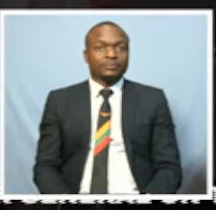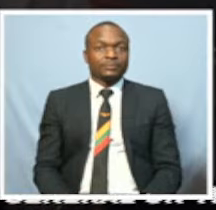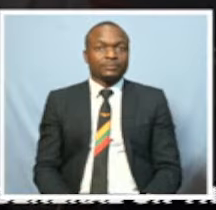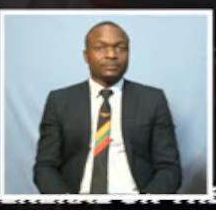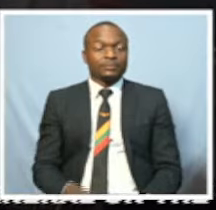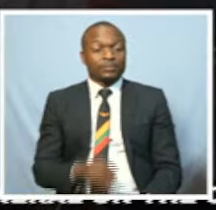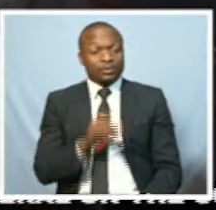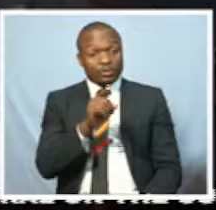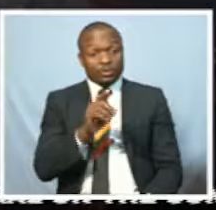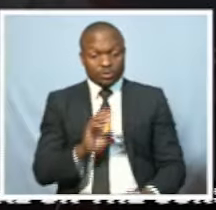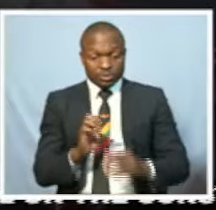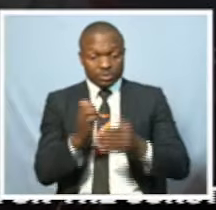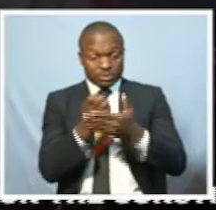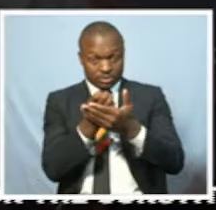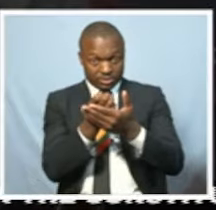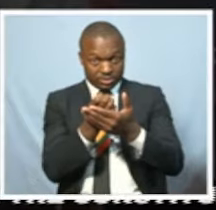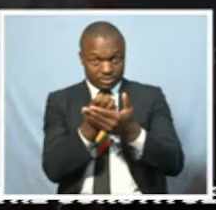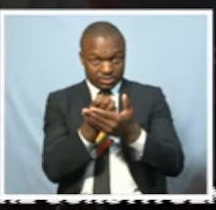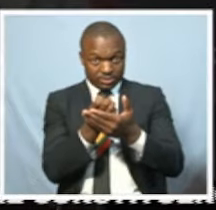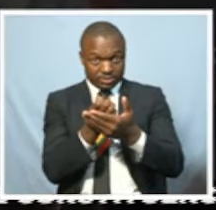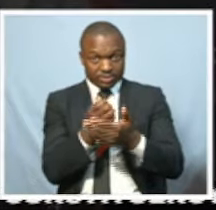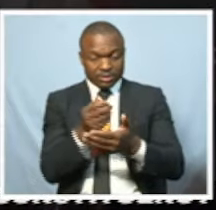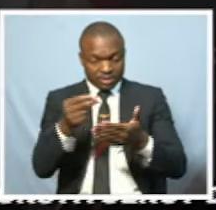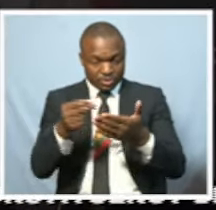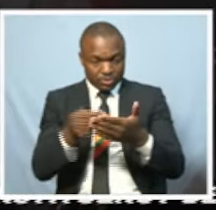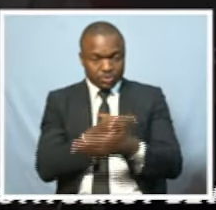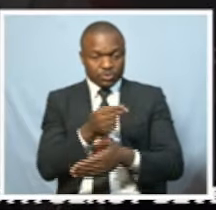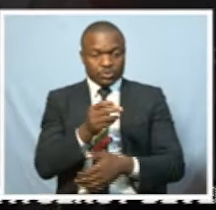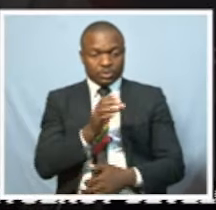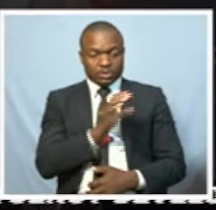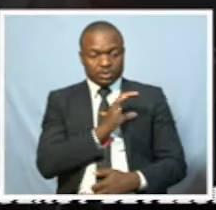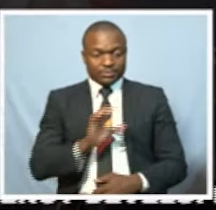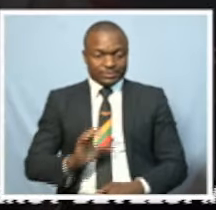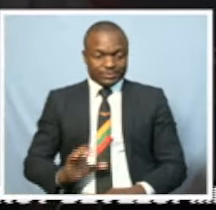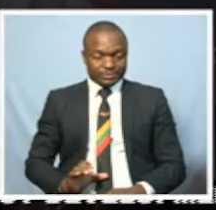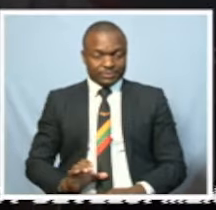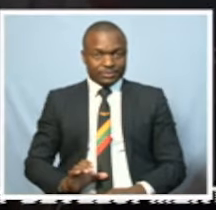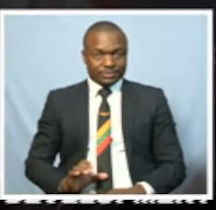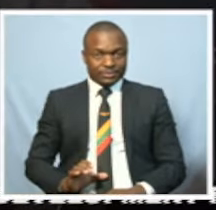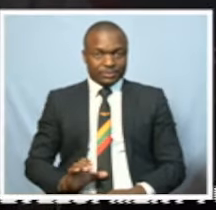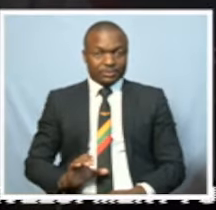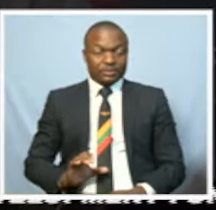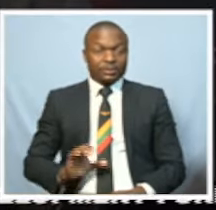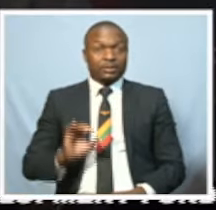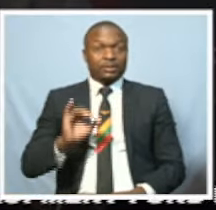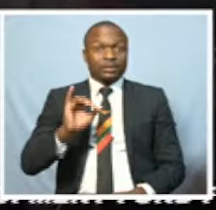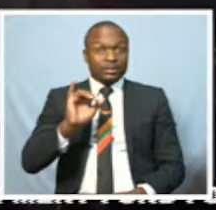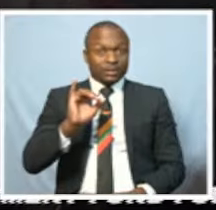Then you engaged another contractor called IWEL.